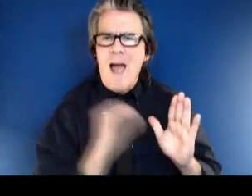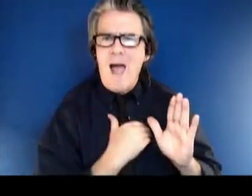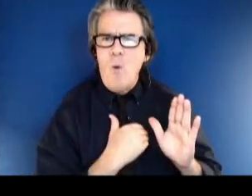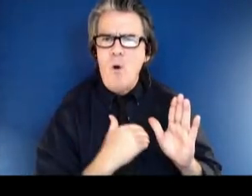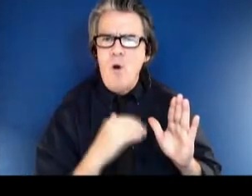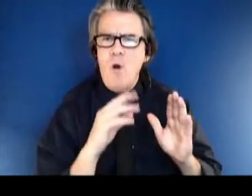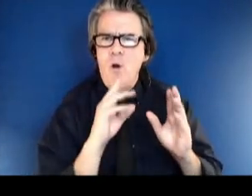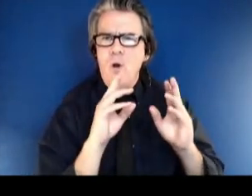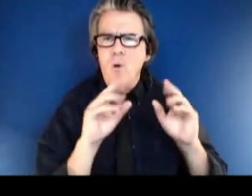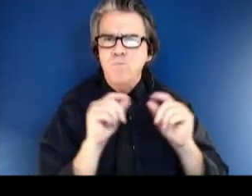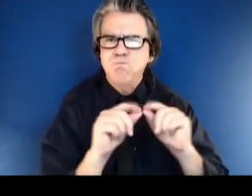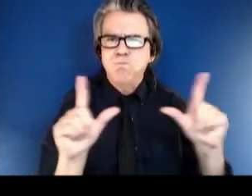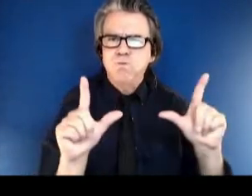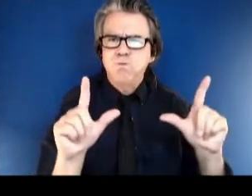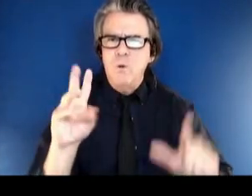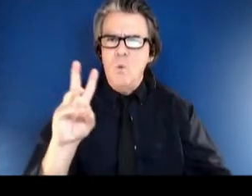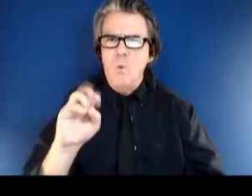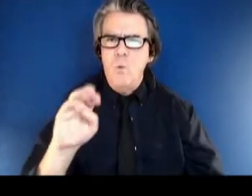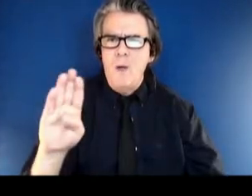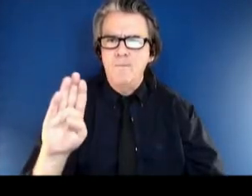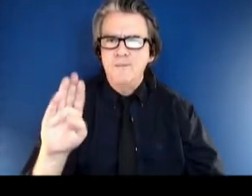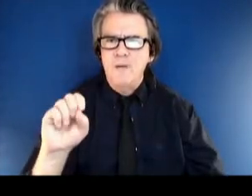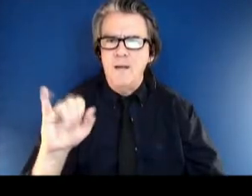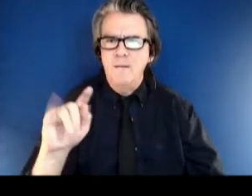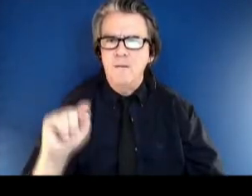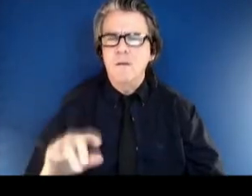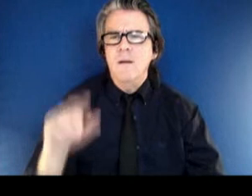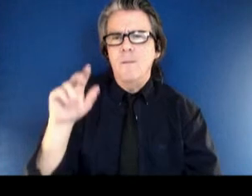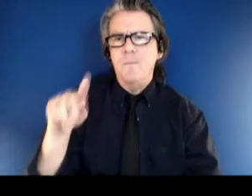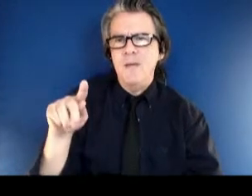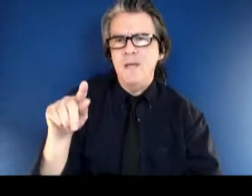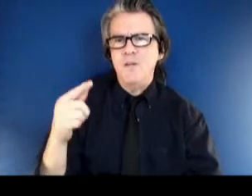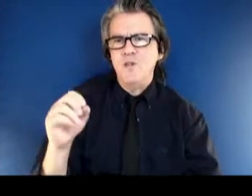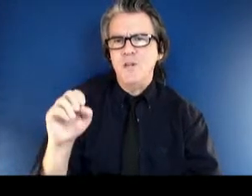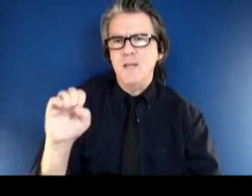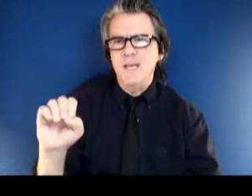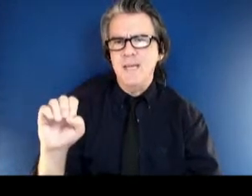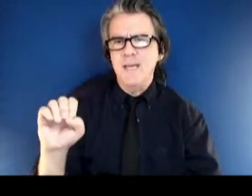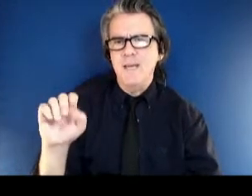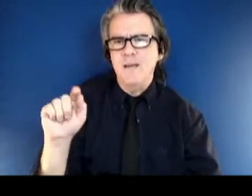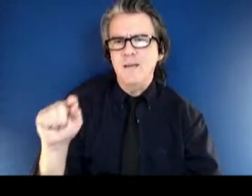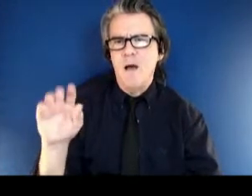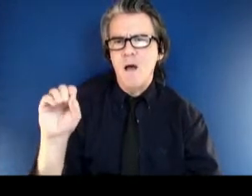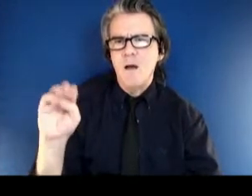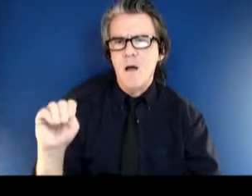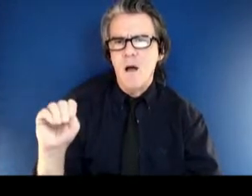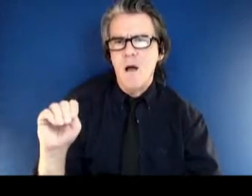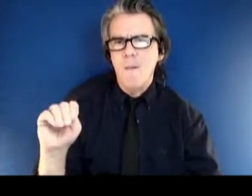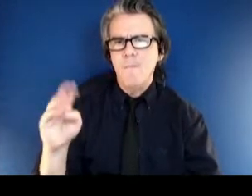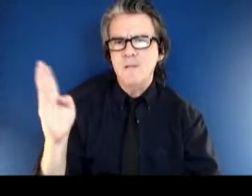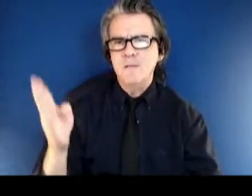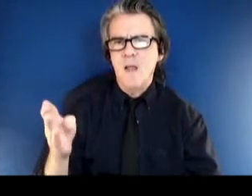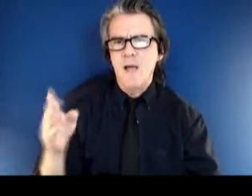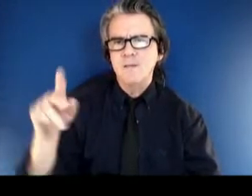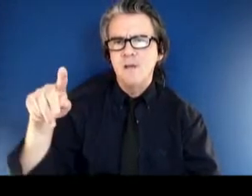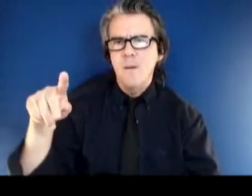pge.com/PSPS updates. Again, we thank you for your patience and your understanding as we go through this very